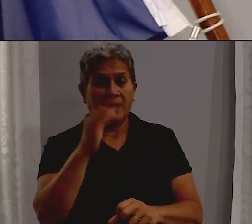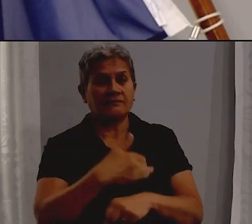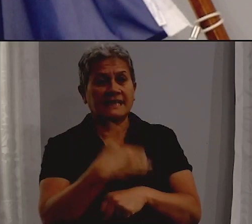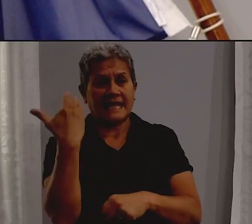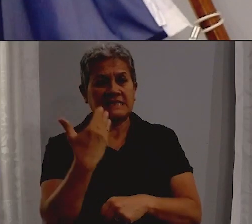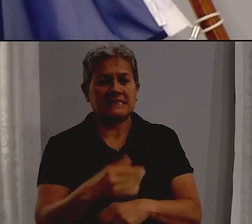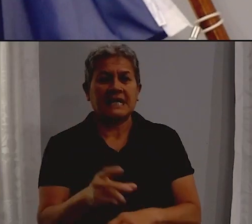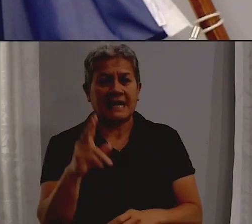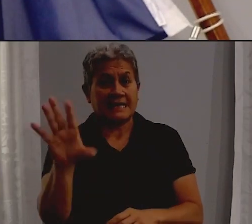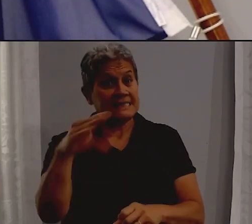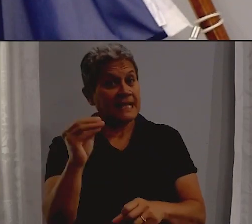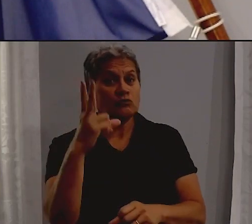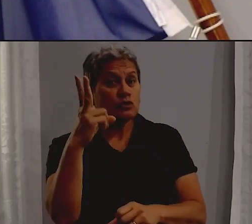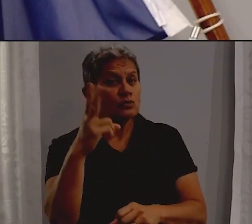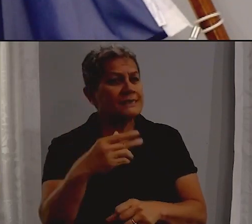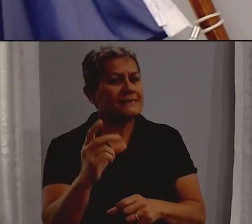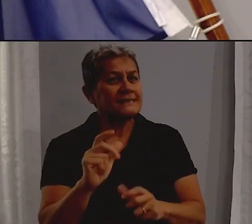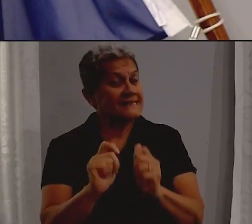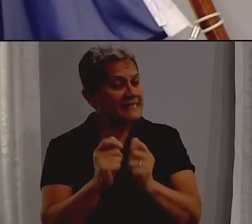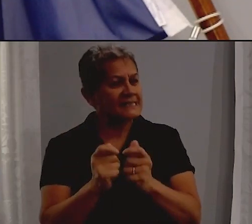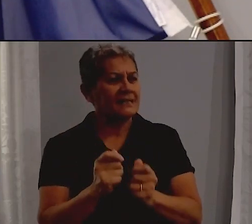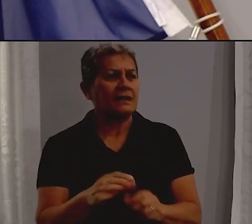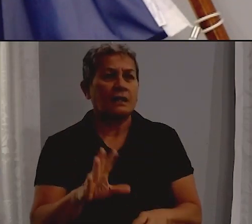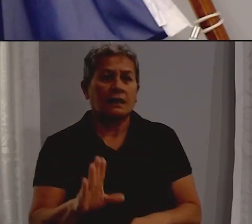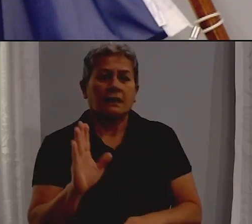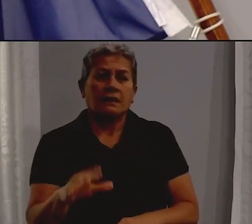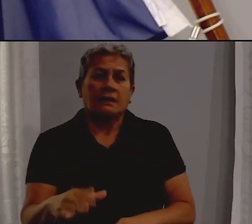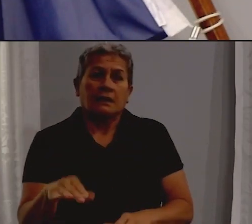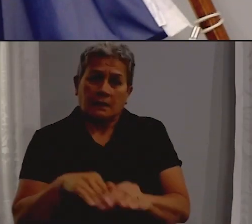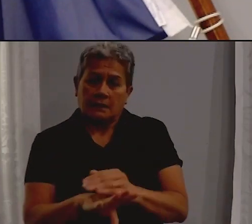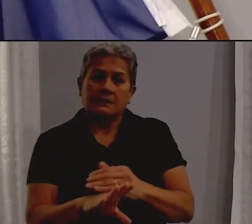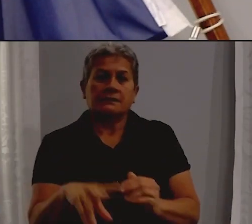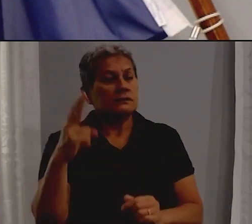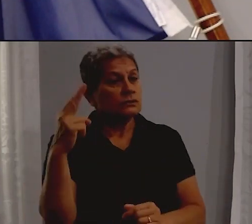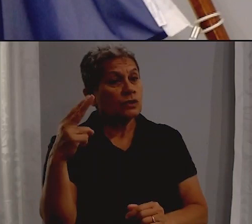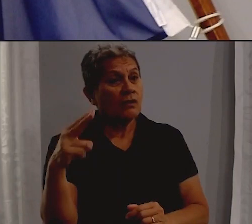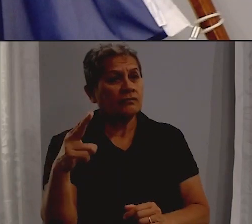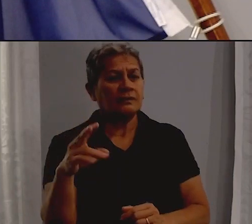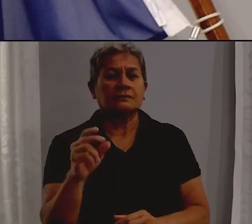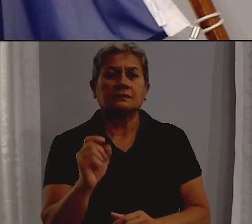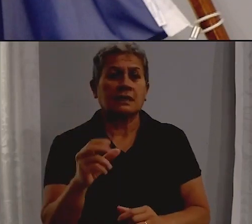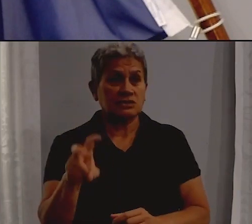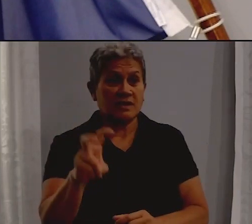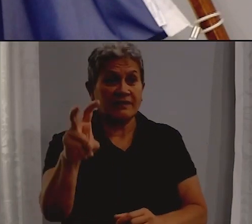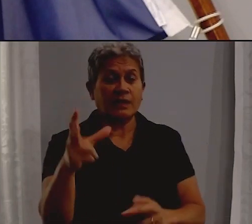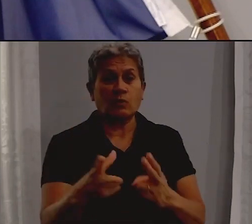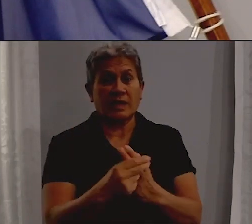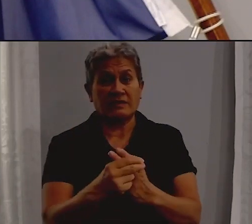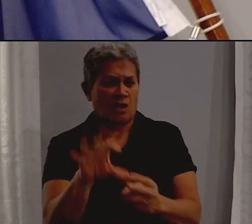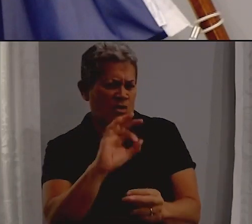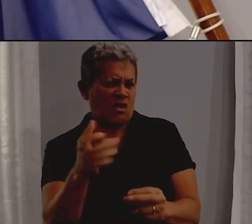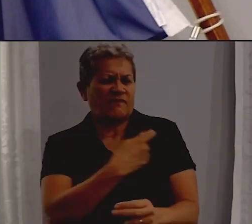2 tests. Children aged under 12 and who are travelling with unvaccinated adults must enter